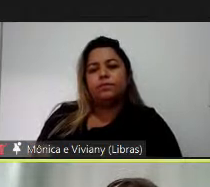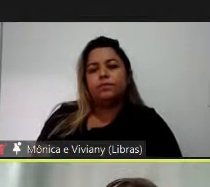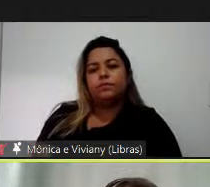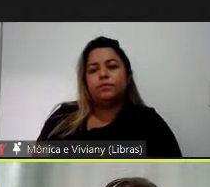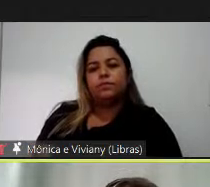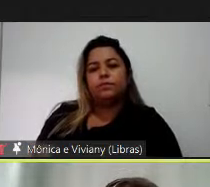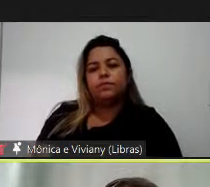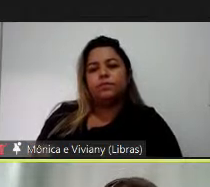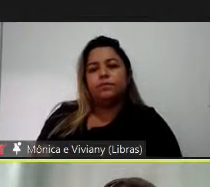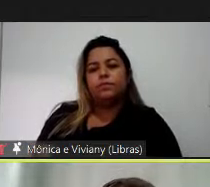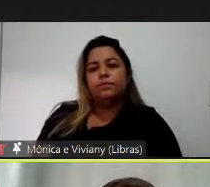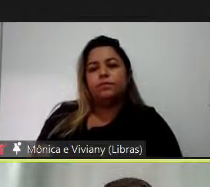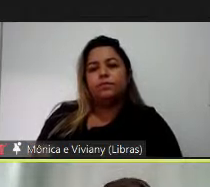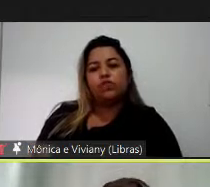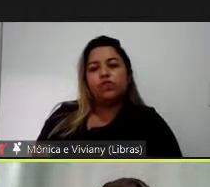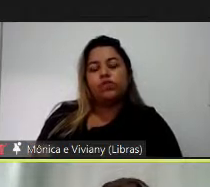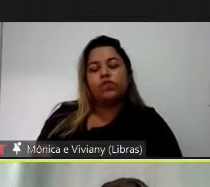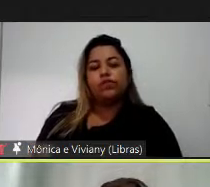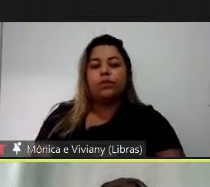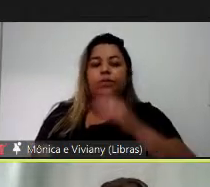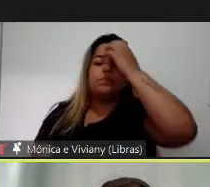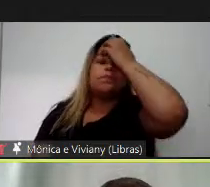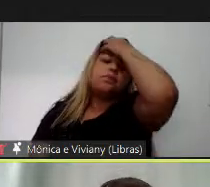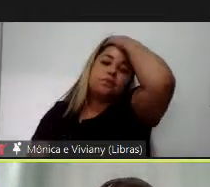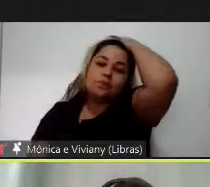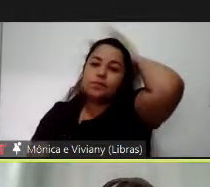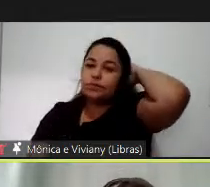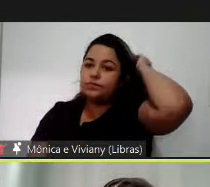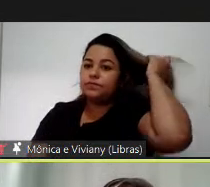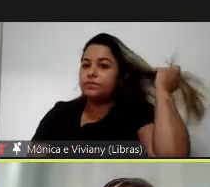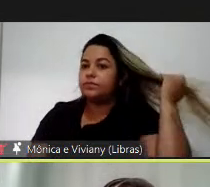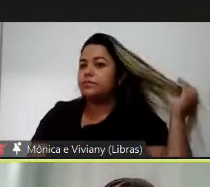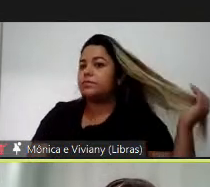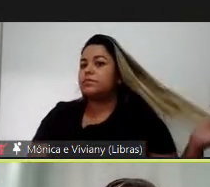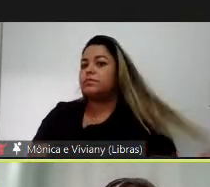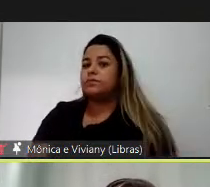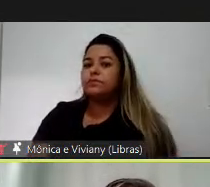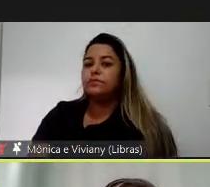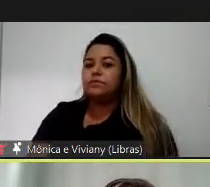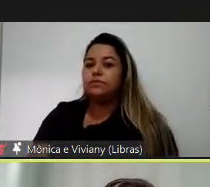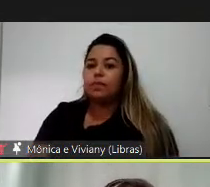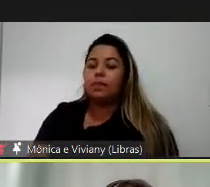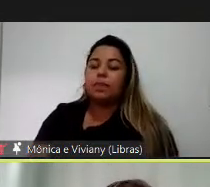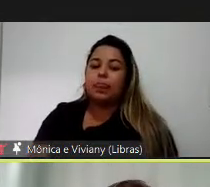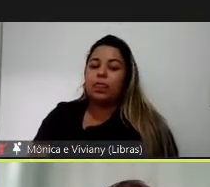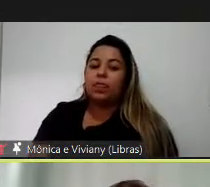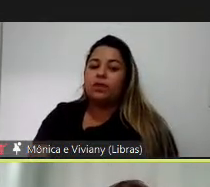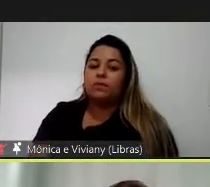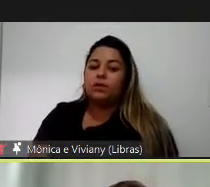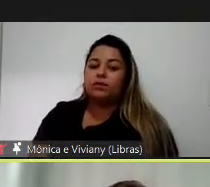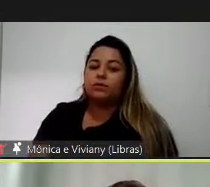Vamos aguardar só minutinho. Let's just wait a few seconds. We're going to talk to her.